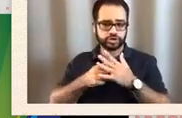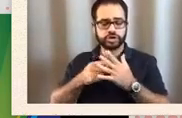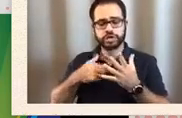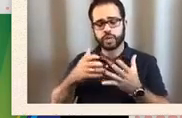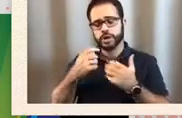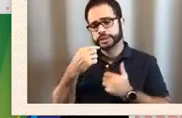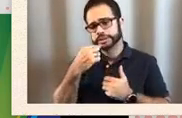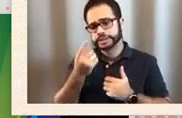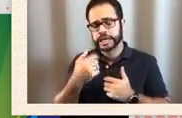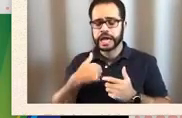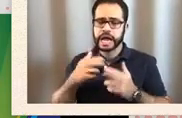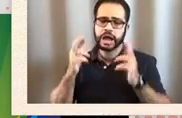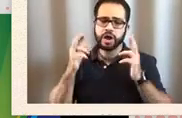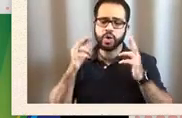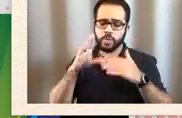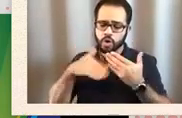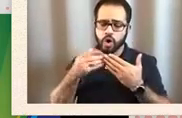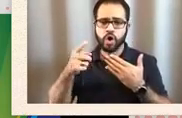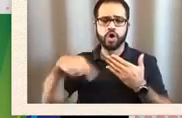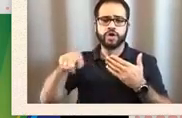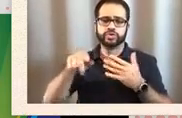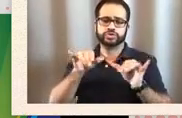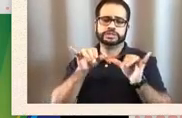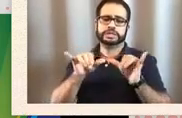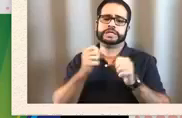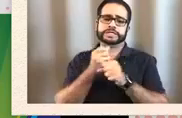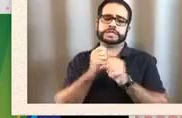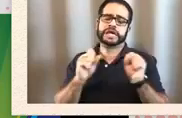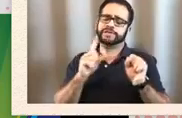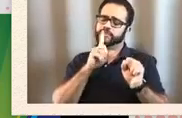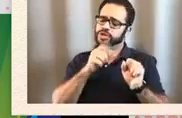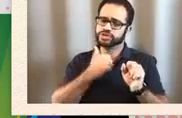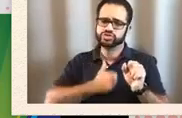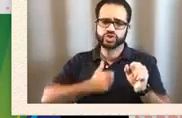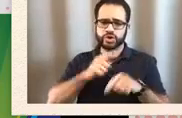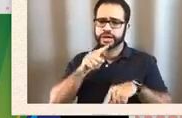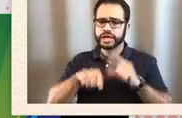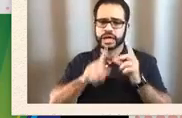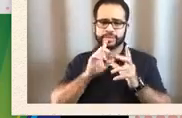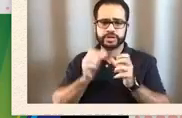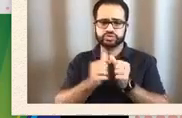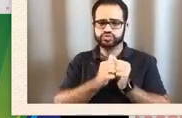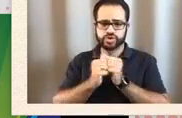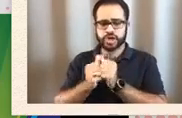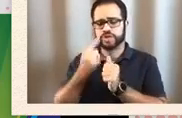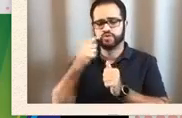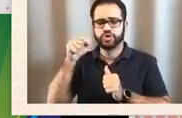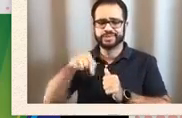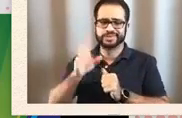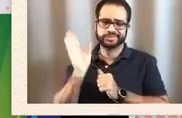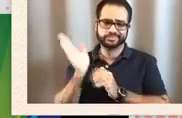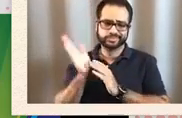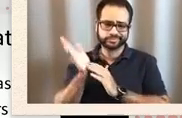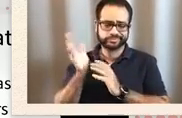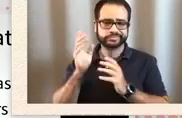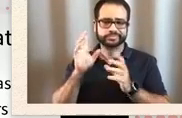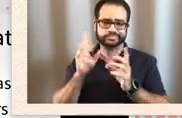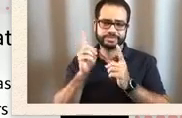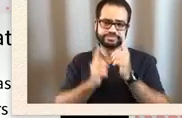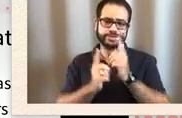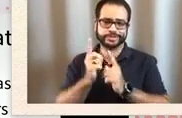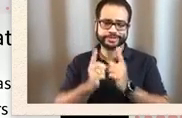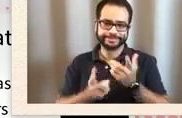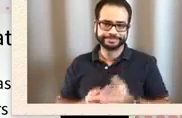all of you are staying safe, and I am very sorry that we cannot be together for this presentation in person.